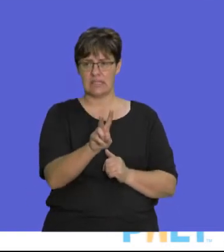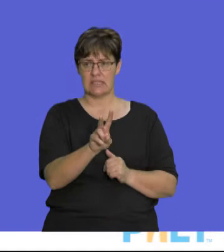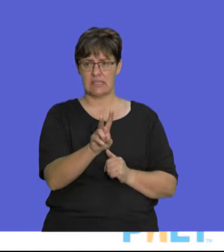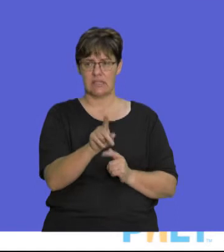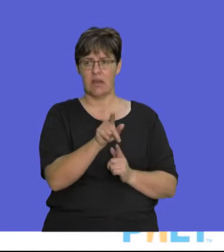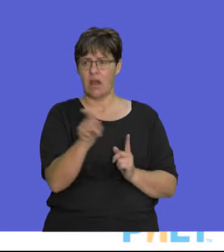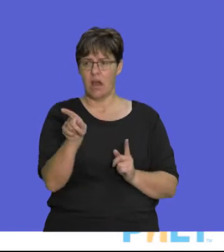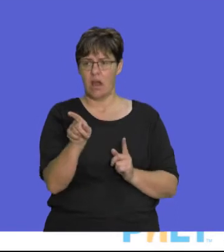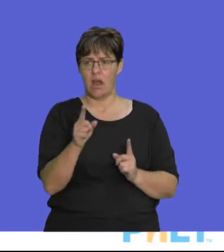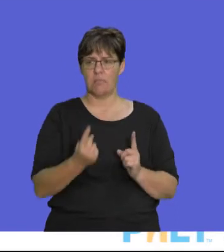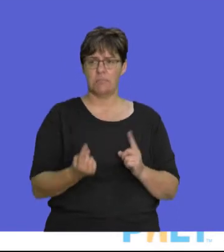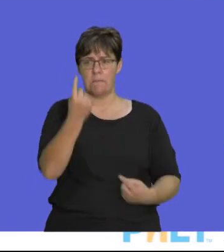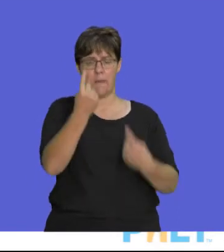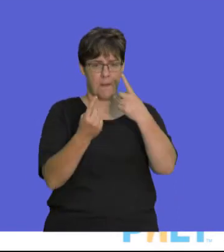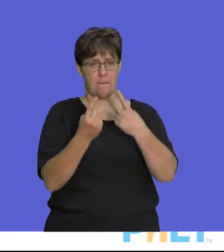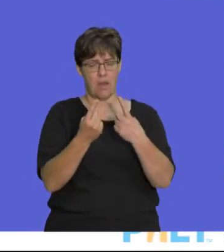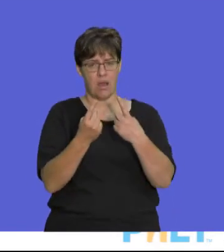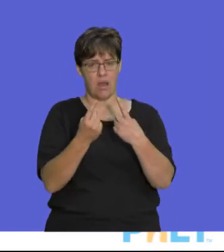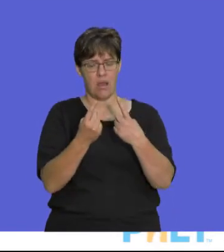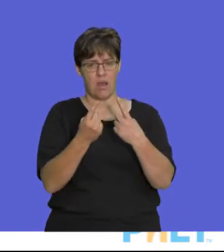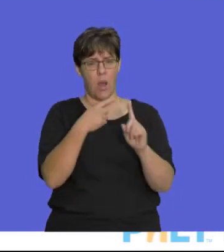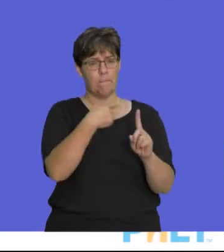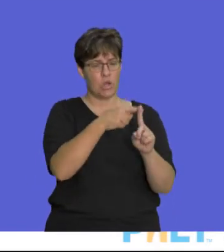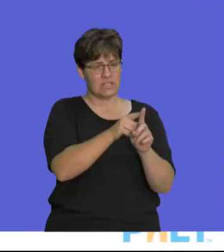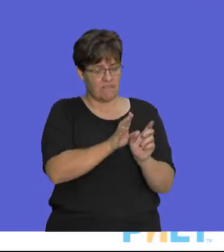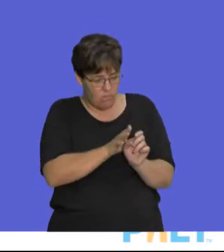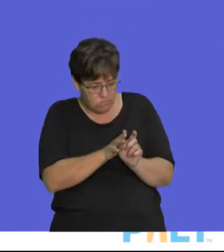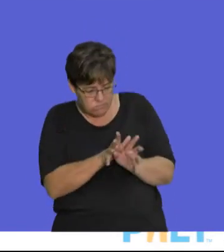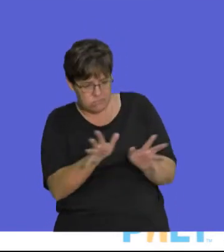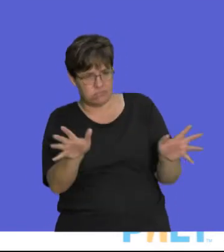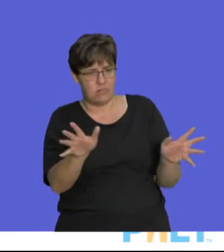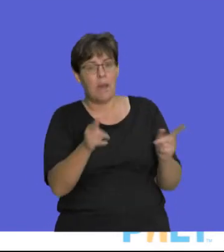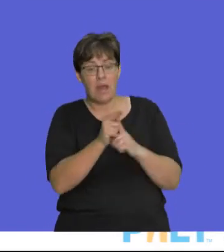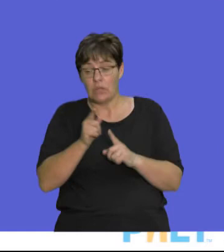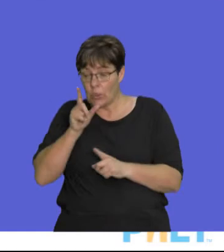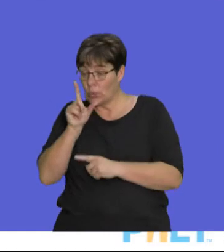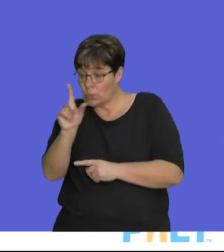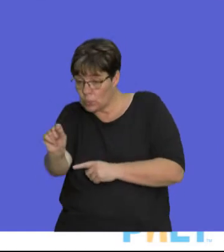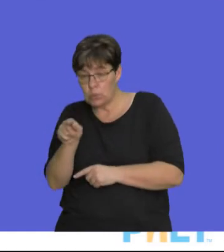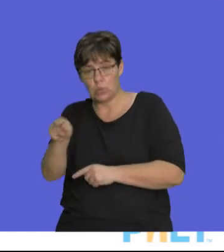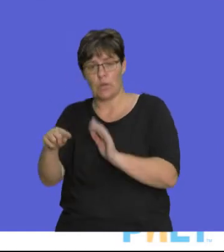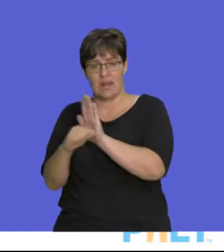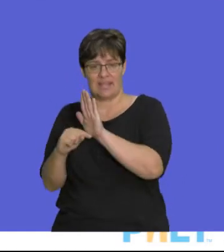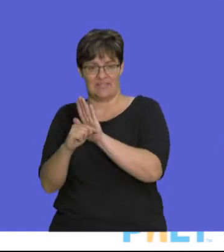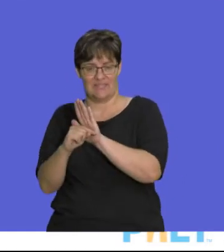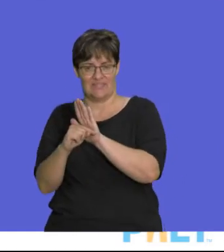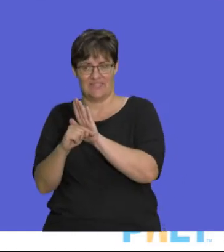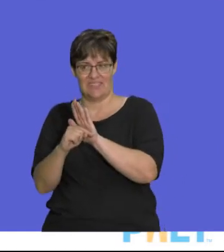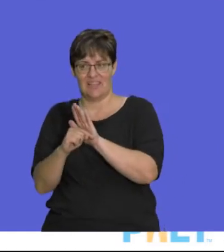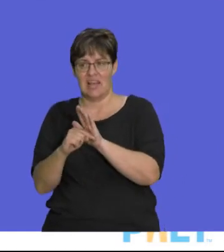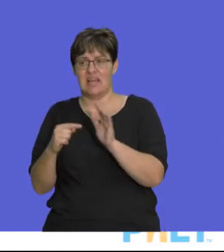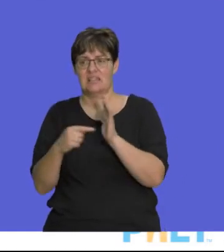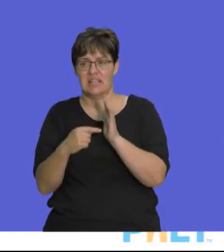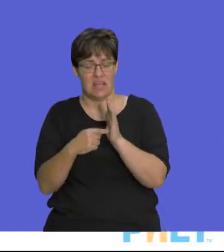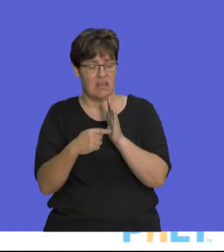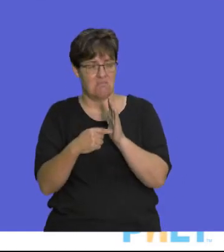away from the positive, but towards the negative. Even if we take our sensor or our unit charge,